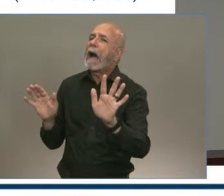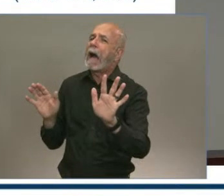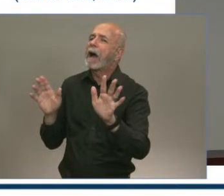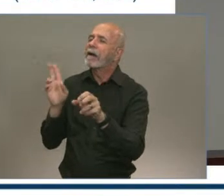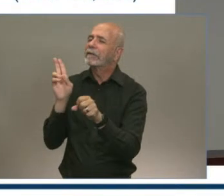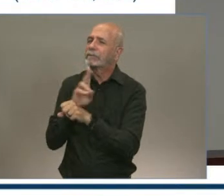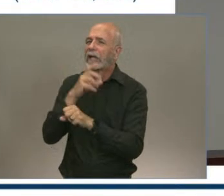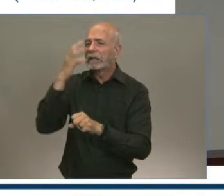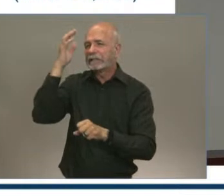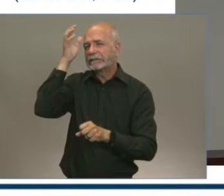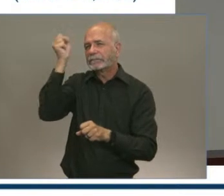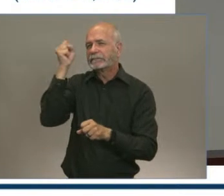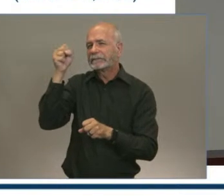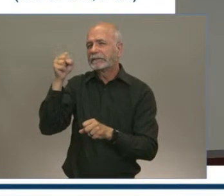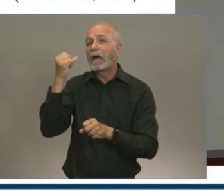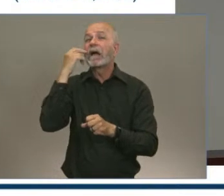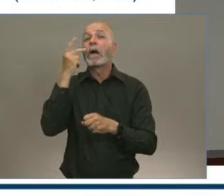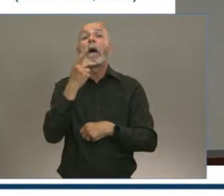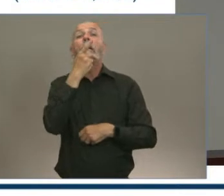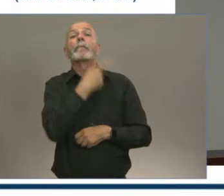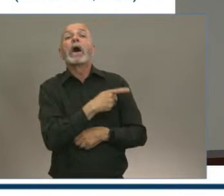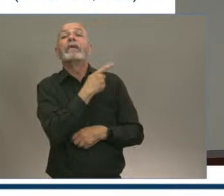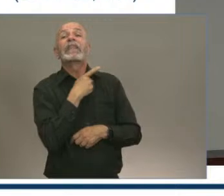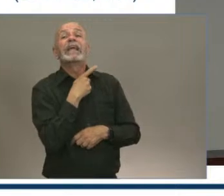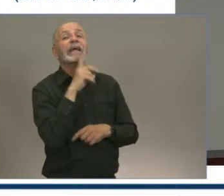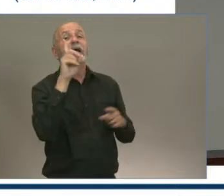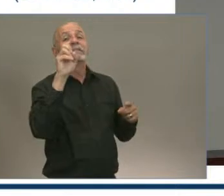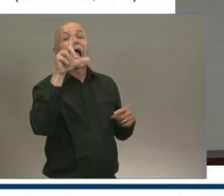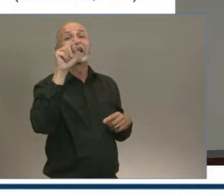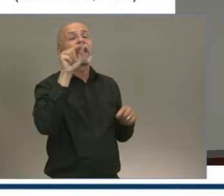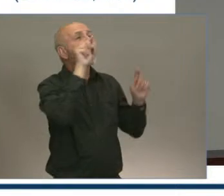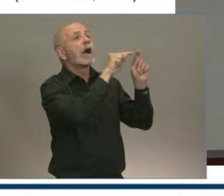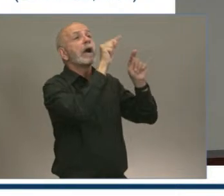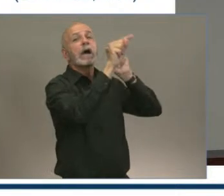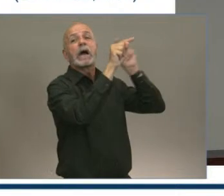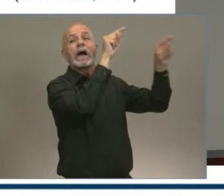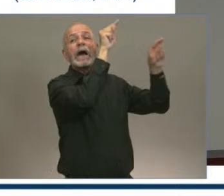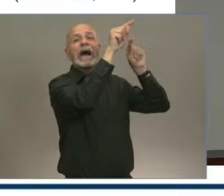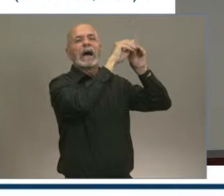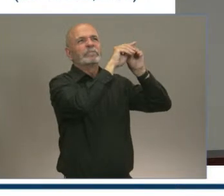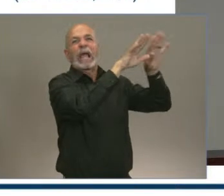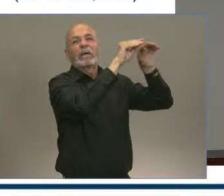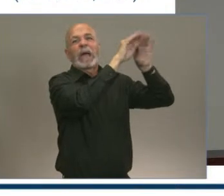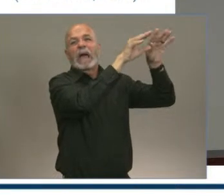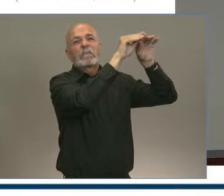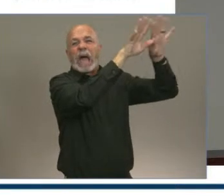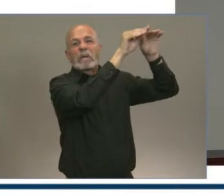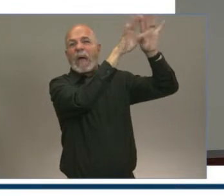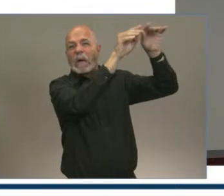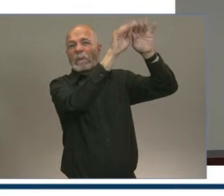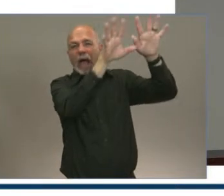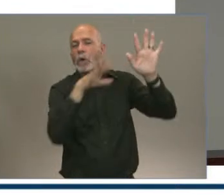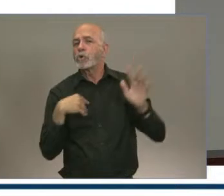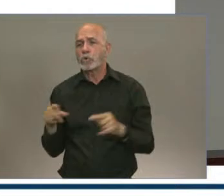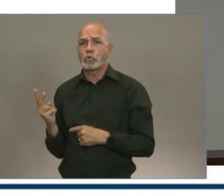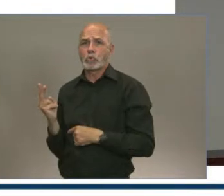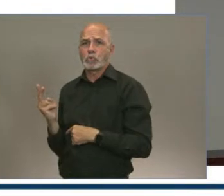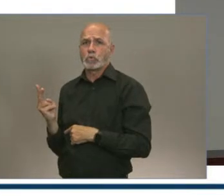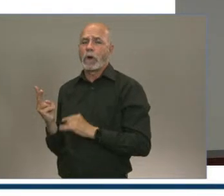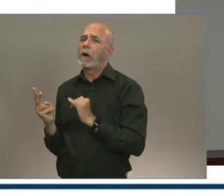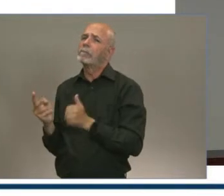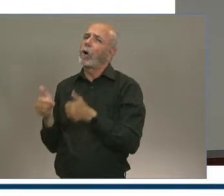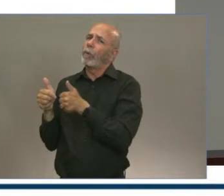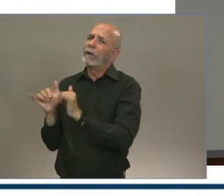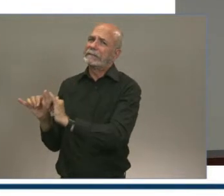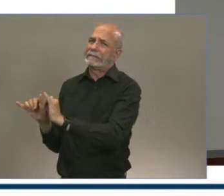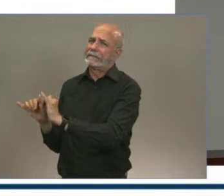that other provinces where the Delta variant is becoming more predominant, and have caution. The Alpha variant has been